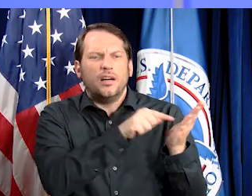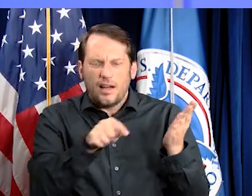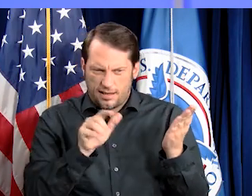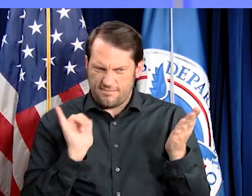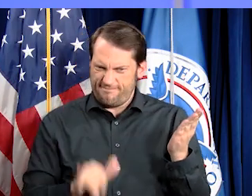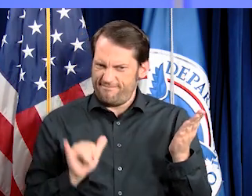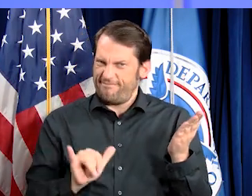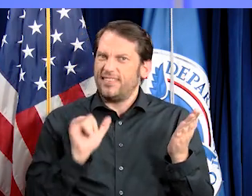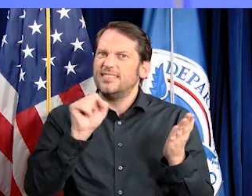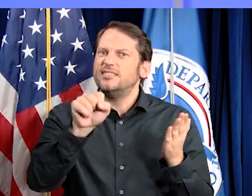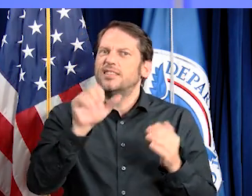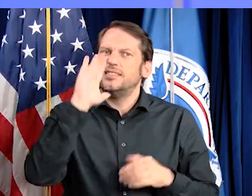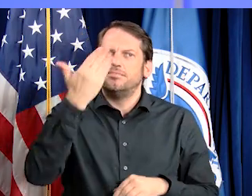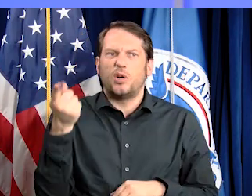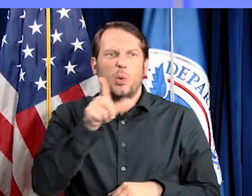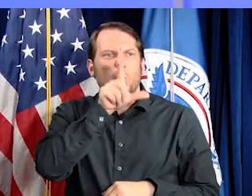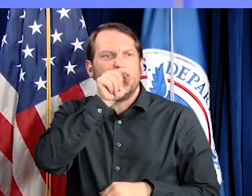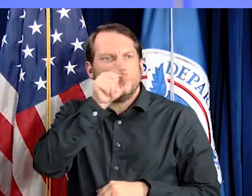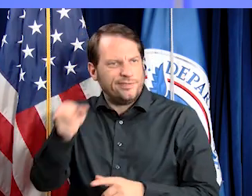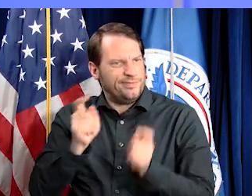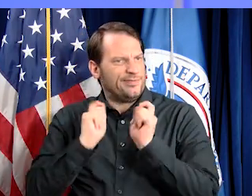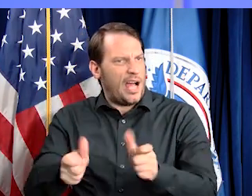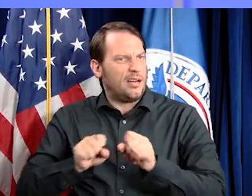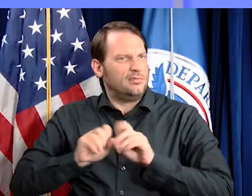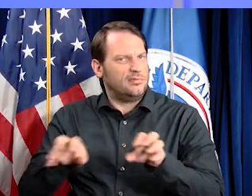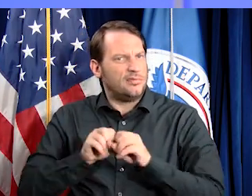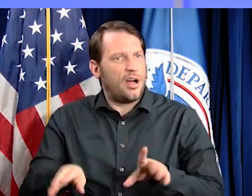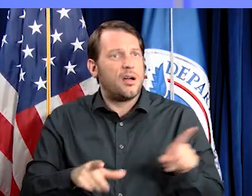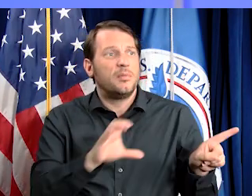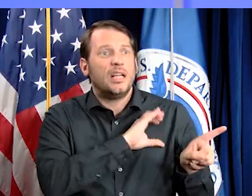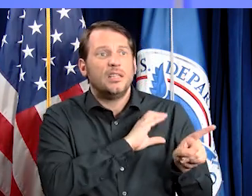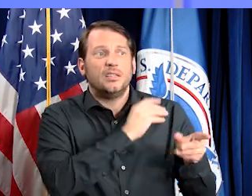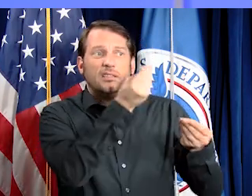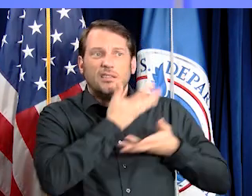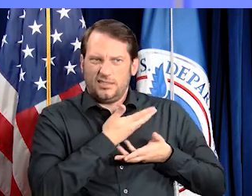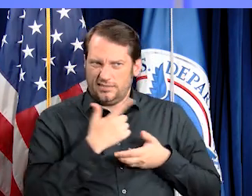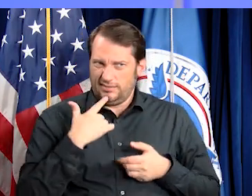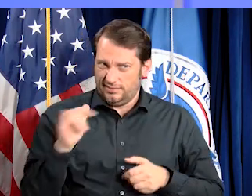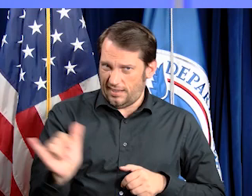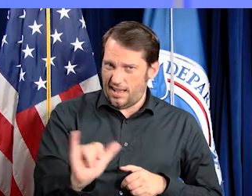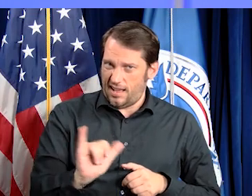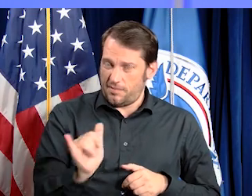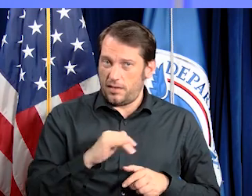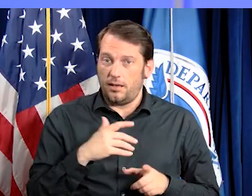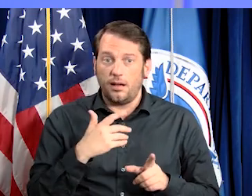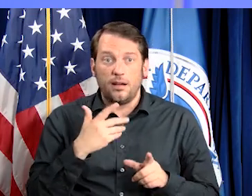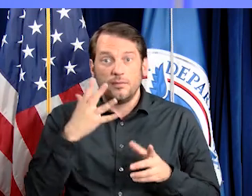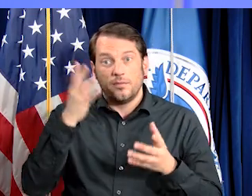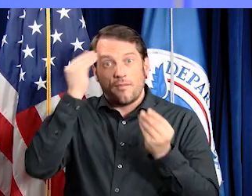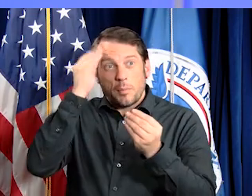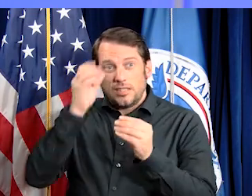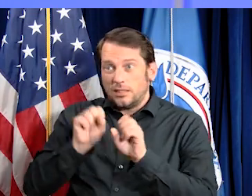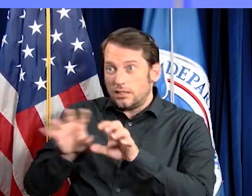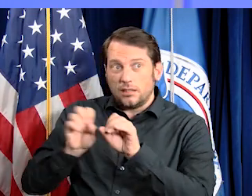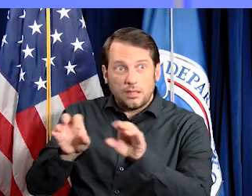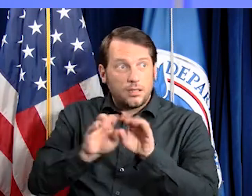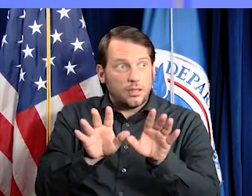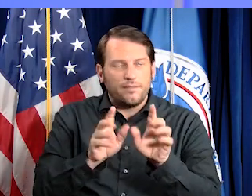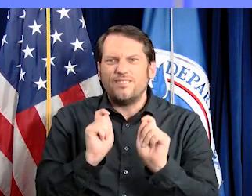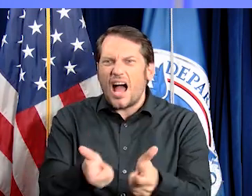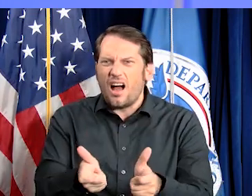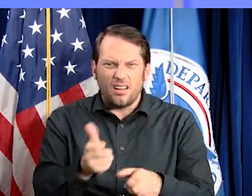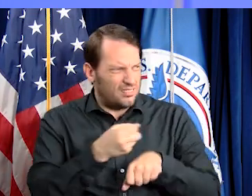Boulder police spokesperson that my information was, in some cases, much quicker than